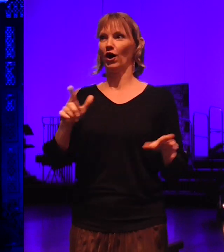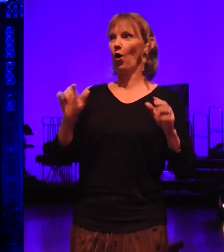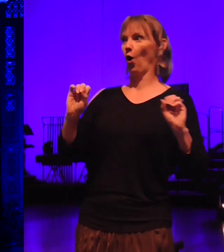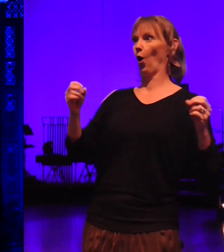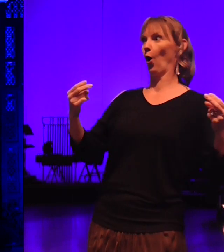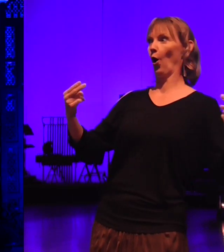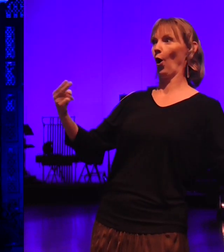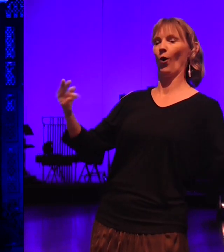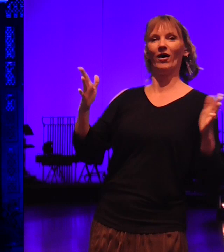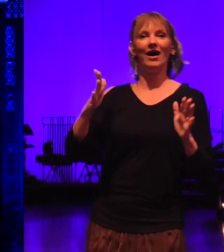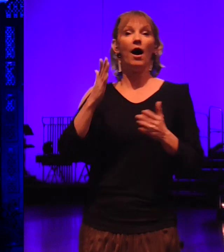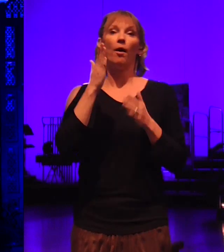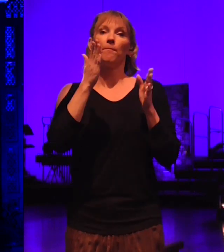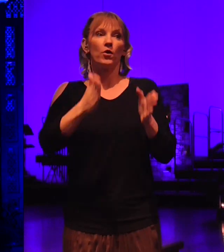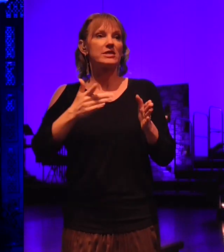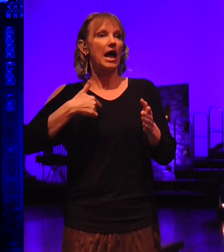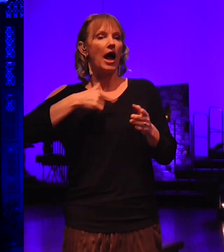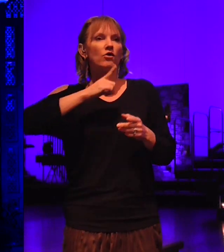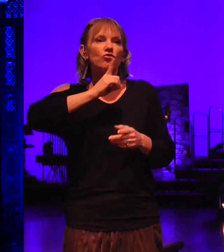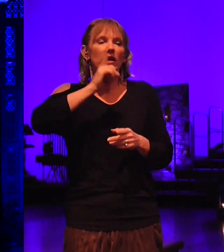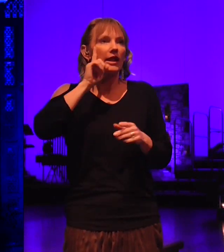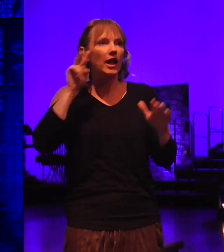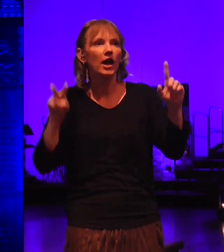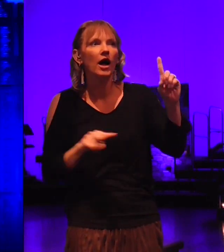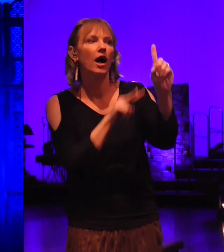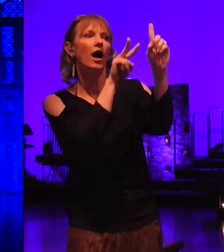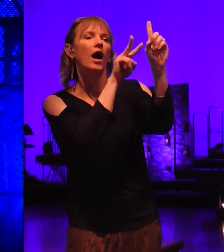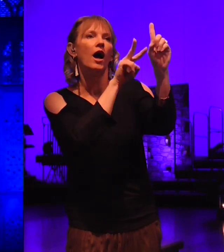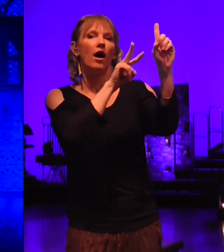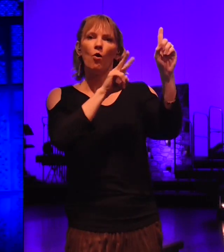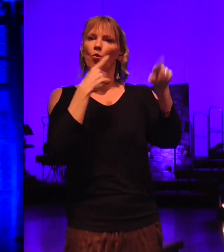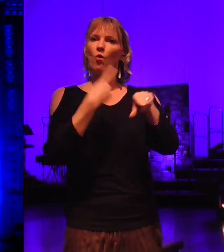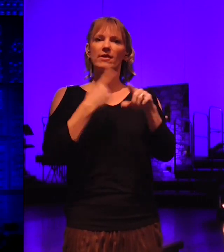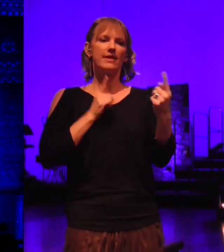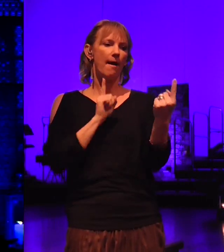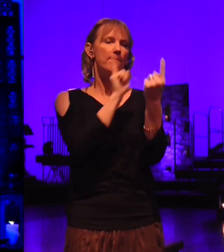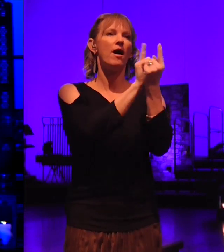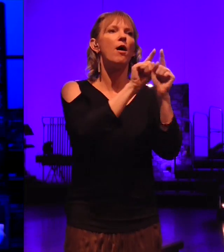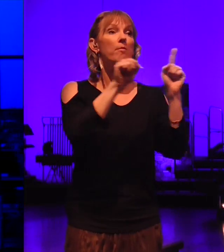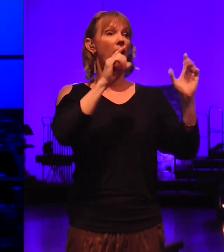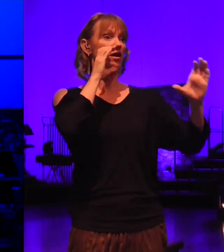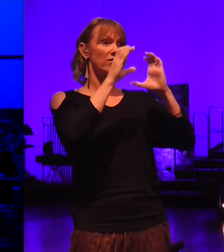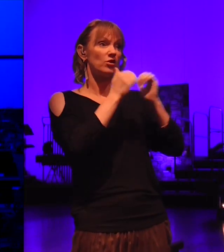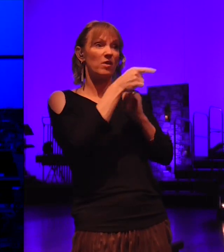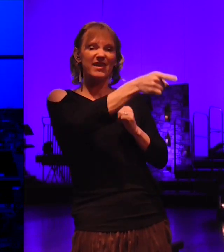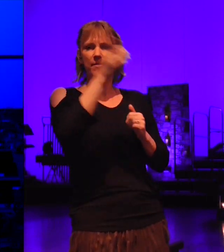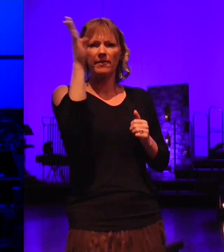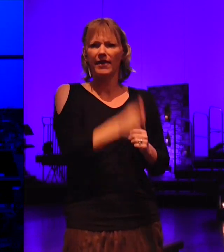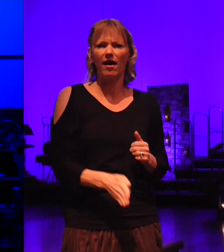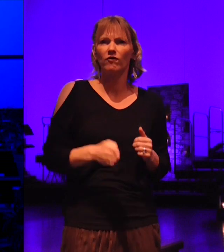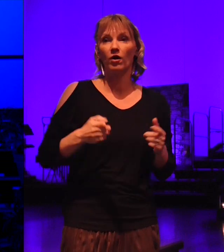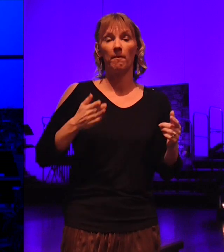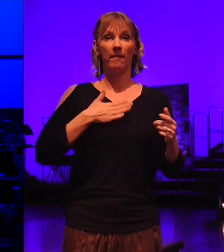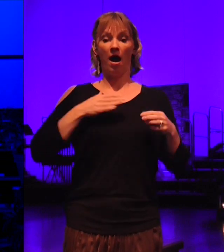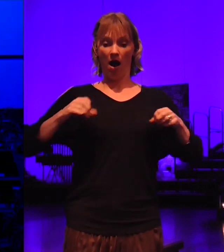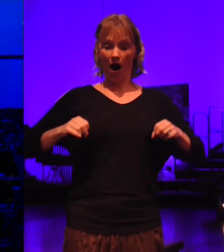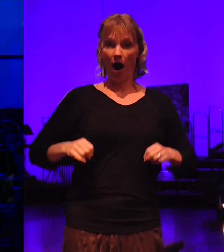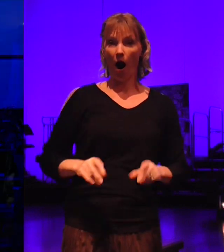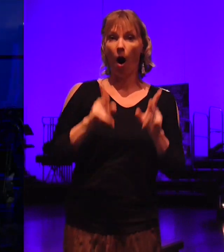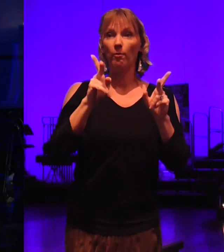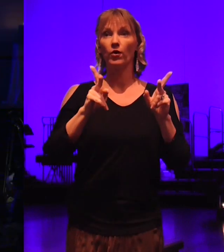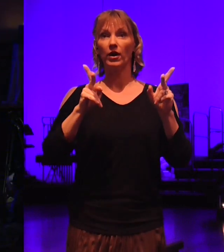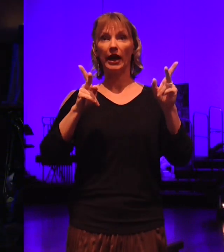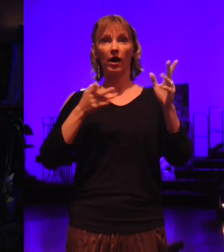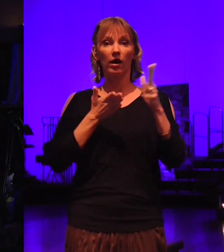I really, really admired. I had met one time but never had a conversation with. And so here is my opportunity, rushing through traffic